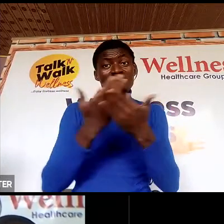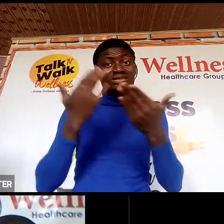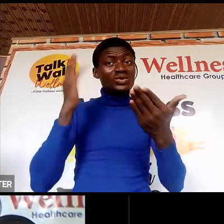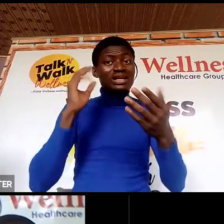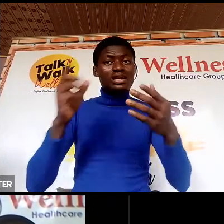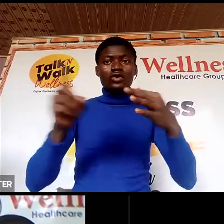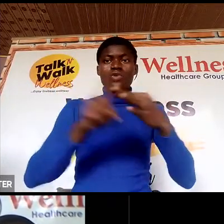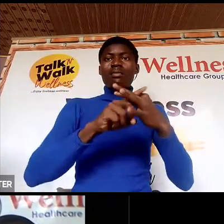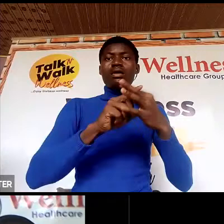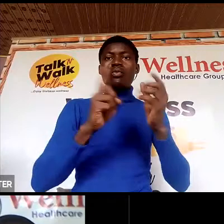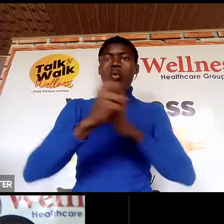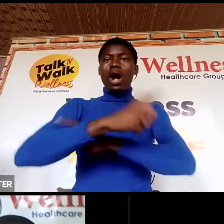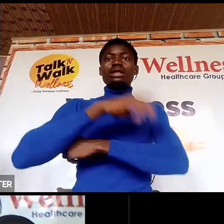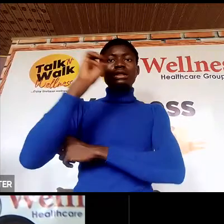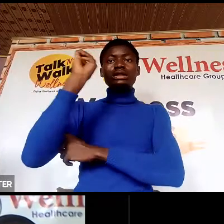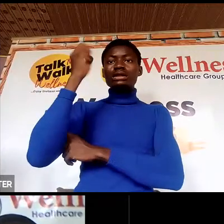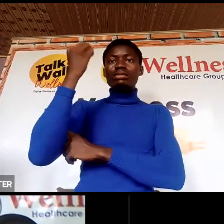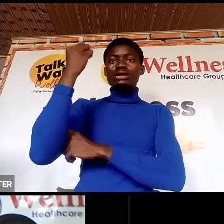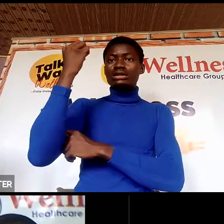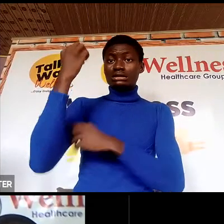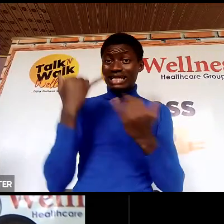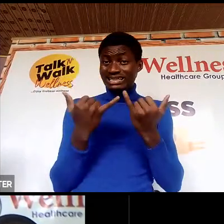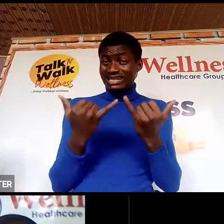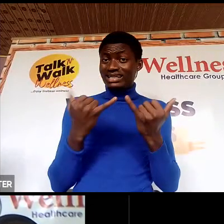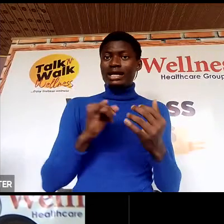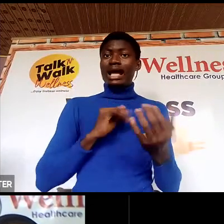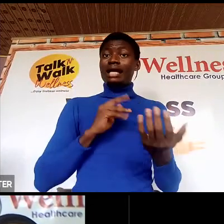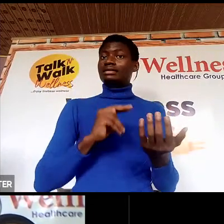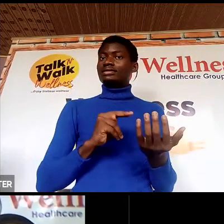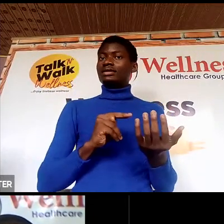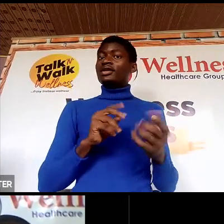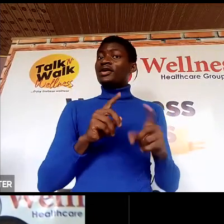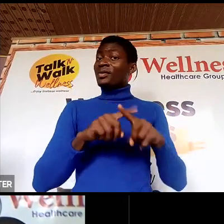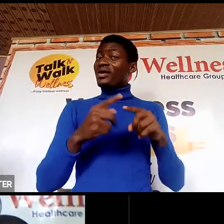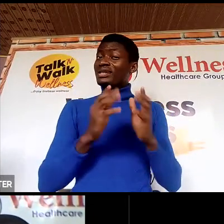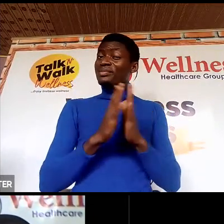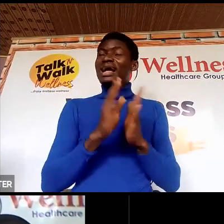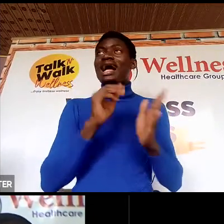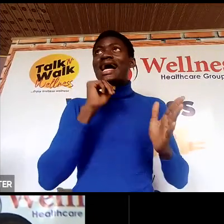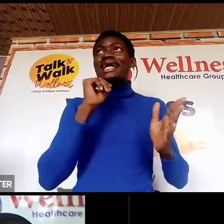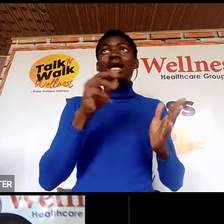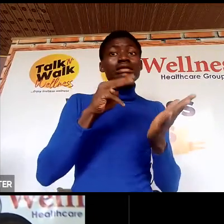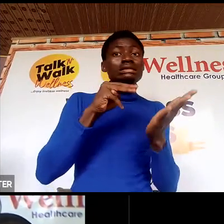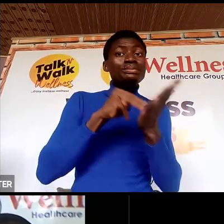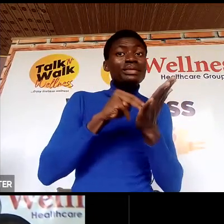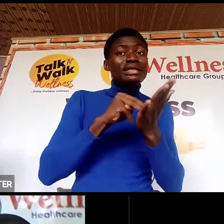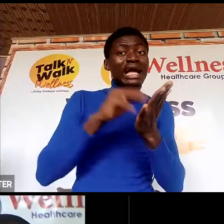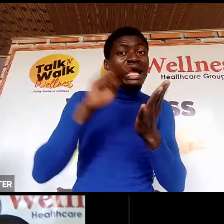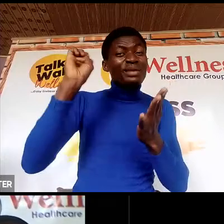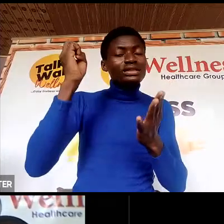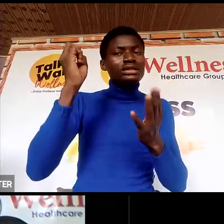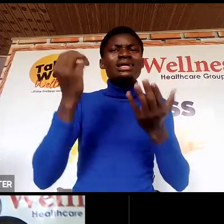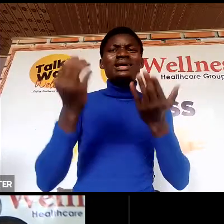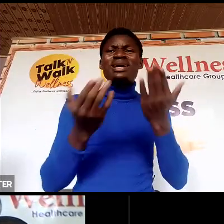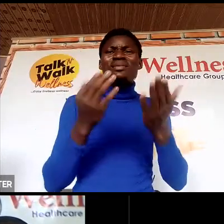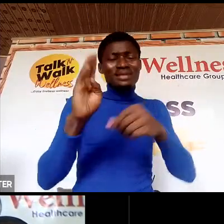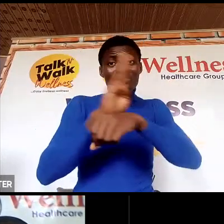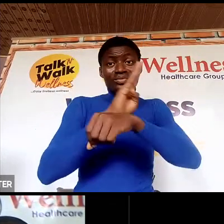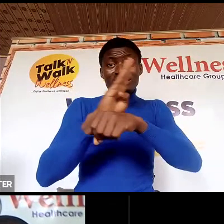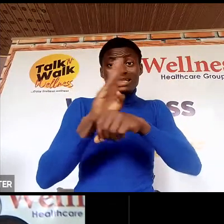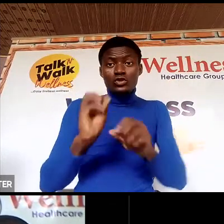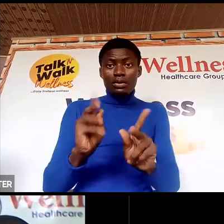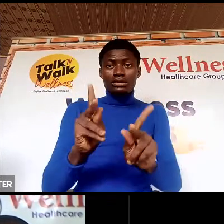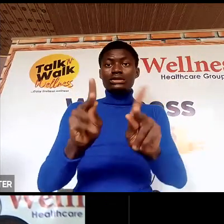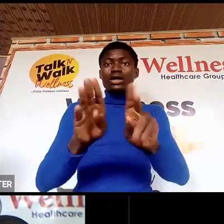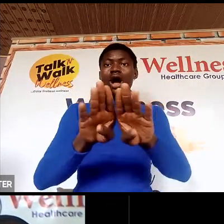medical emergency. It might be a business opportunity. You can imagine one day I'm just working. Someone say, "Oh, do you have 500,000 naira? We